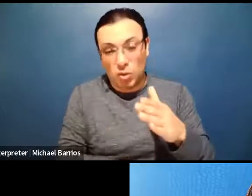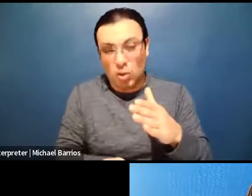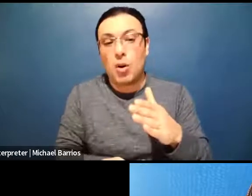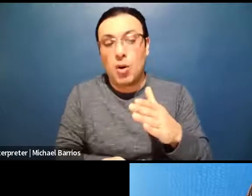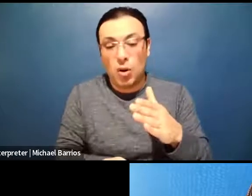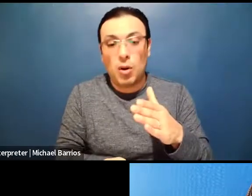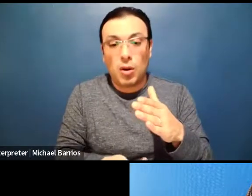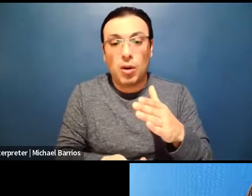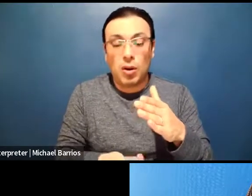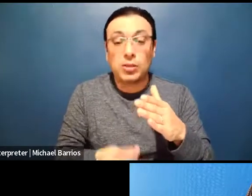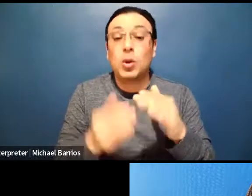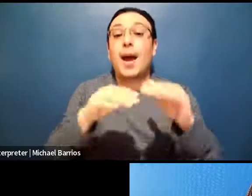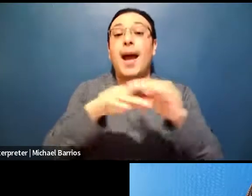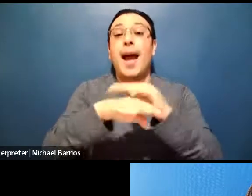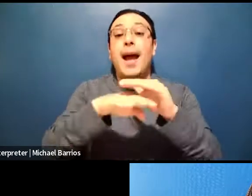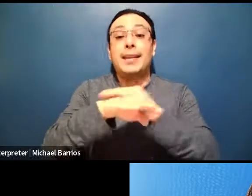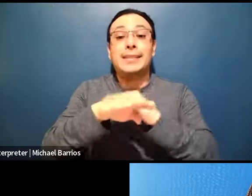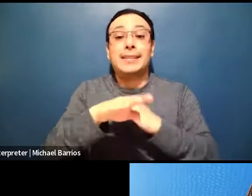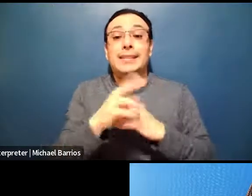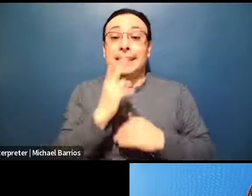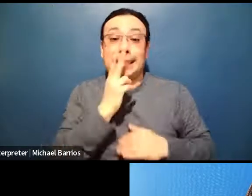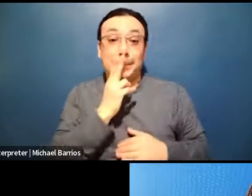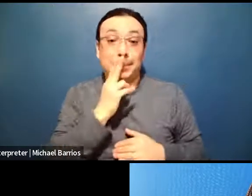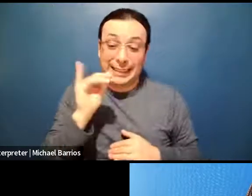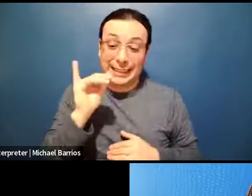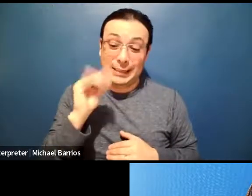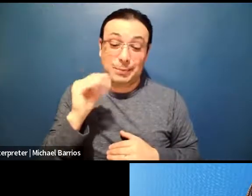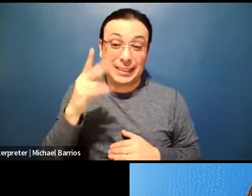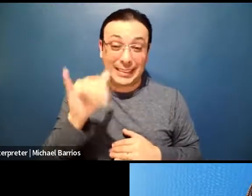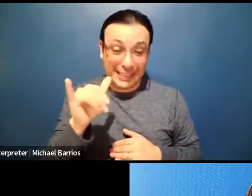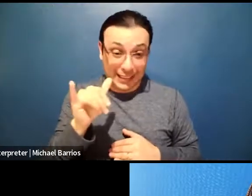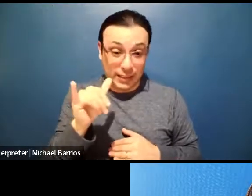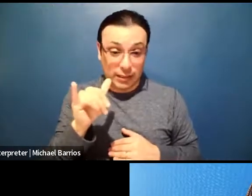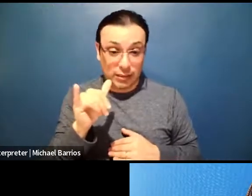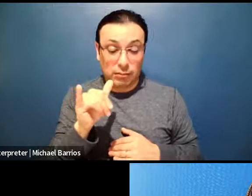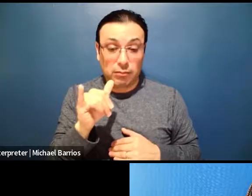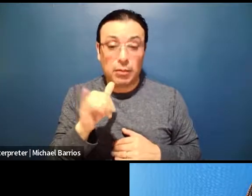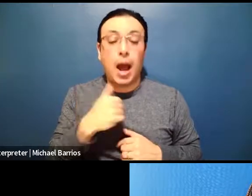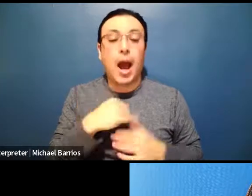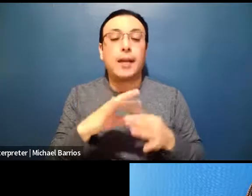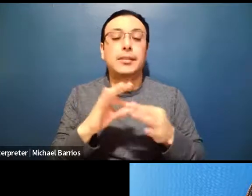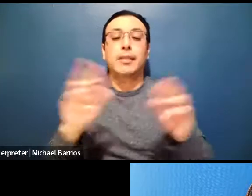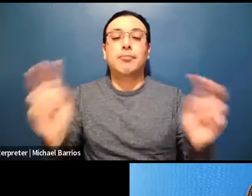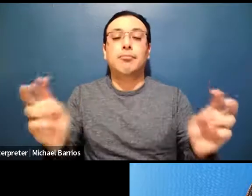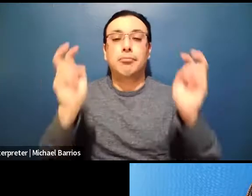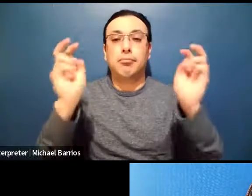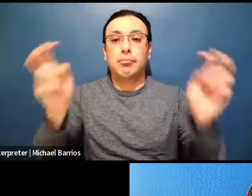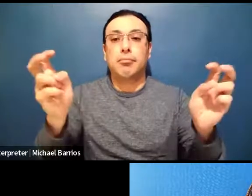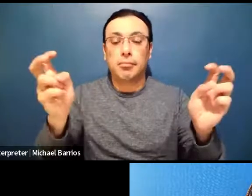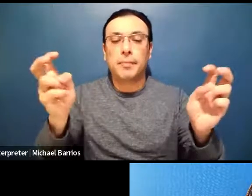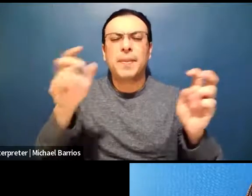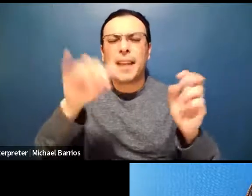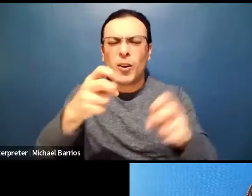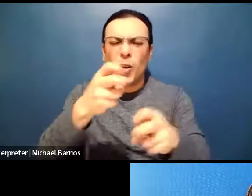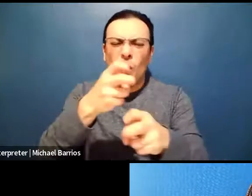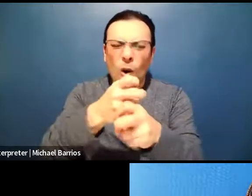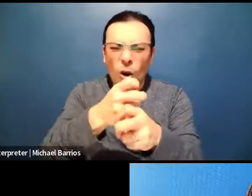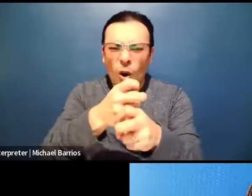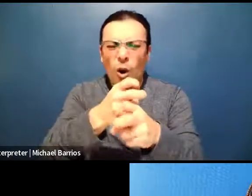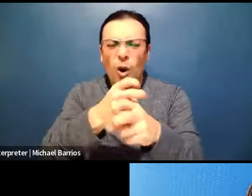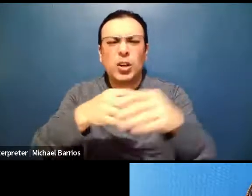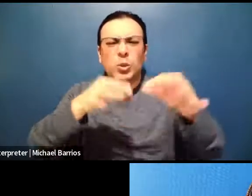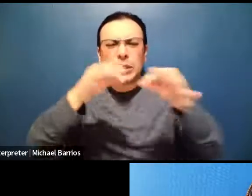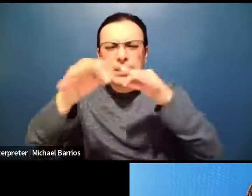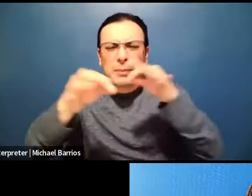Access Intimacy, The Missing Link, I describe access intimacy as, quote, that elusive, hard to describe feeling when